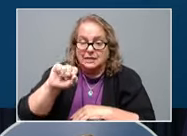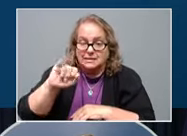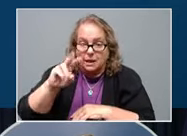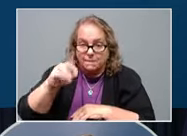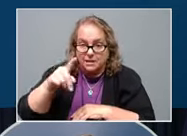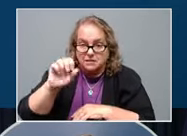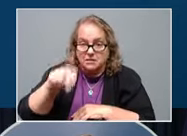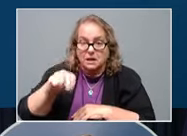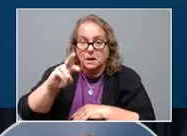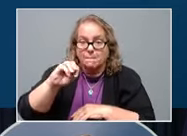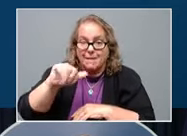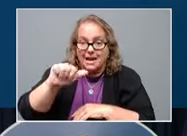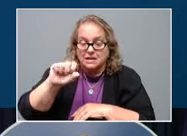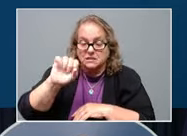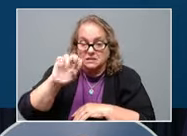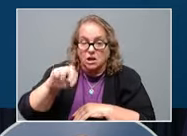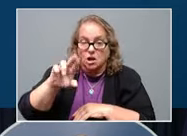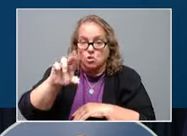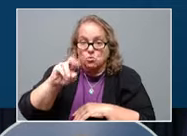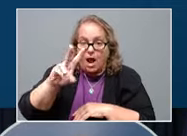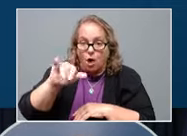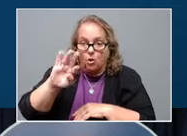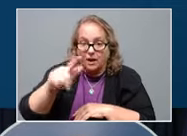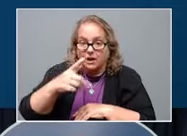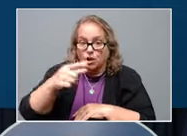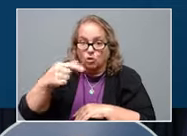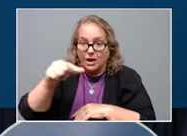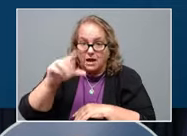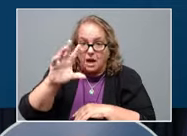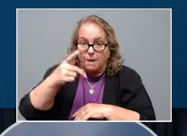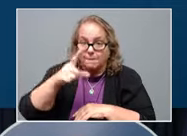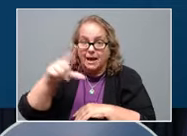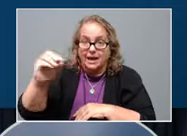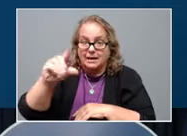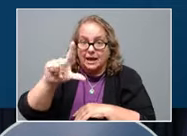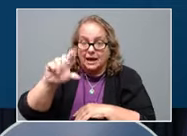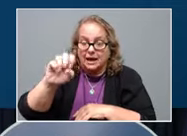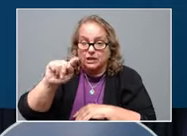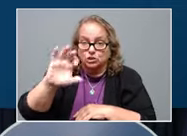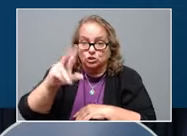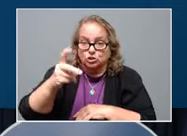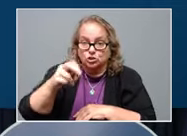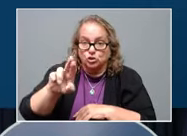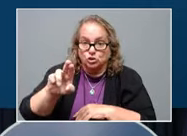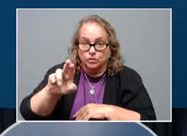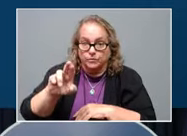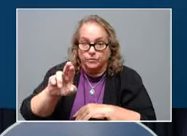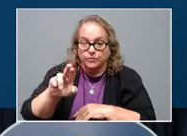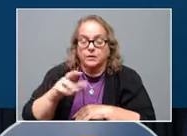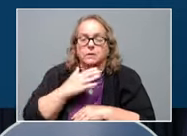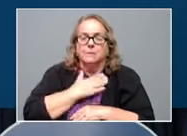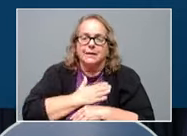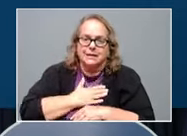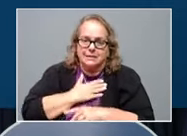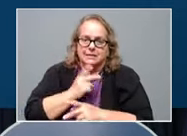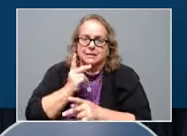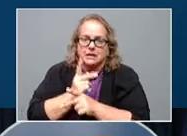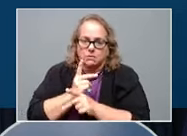Mason, Rowan, Greenup, and Letcher. So please keep working.